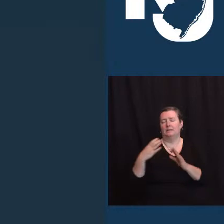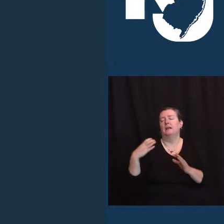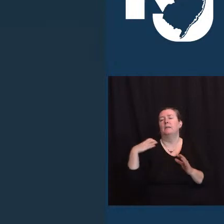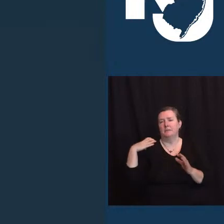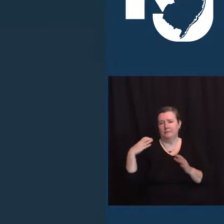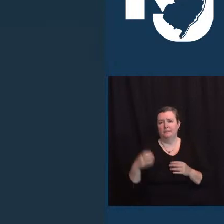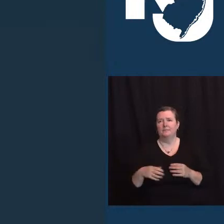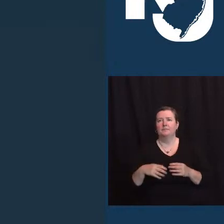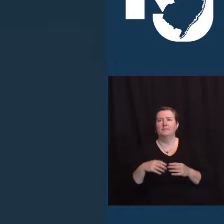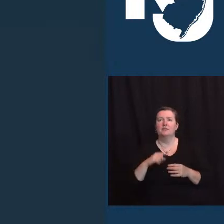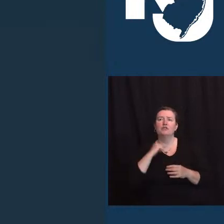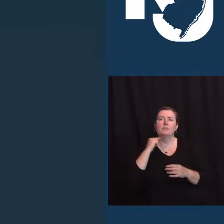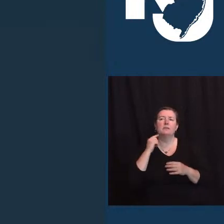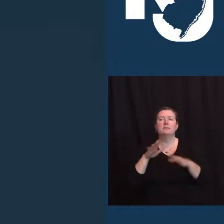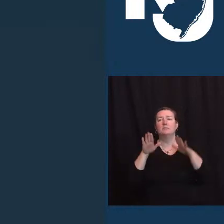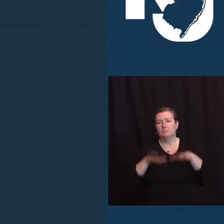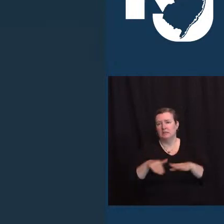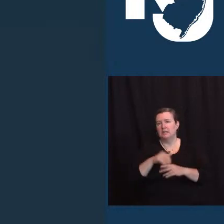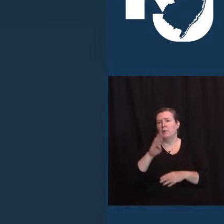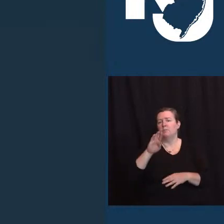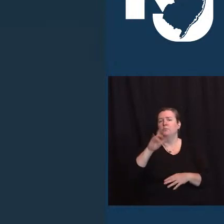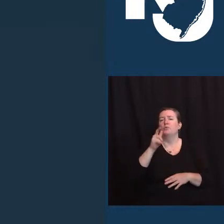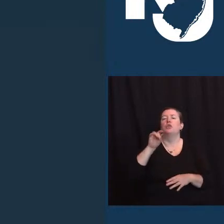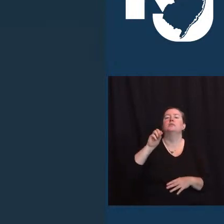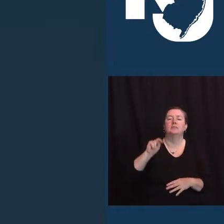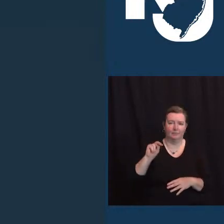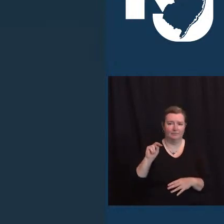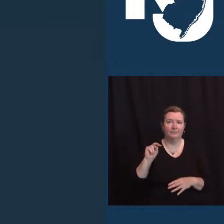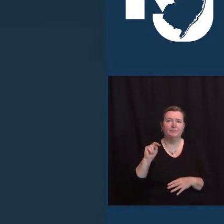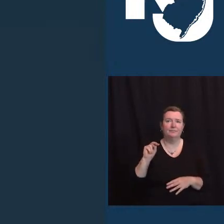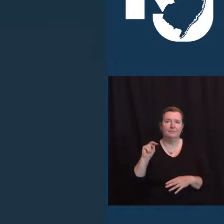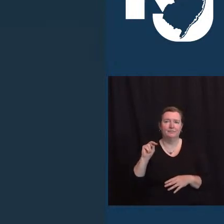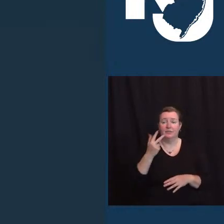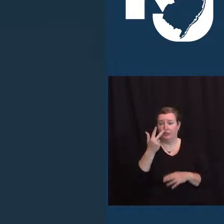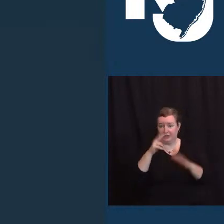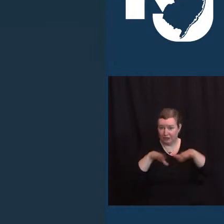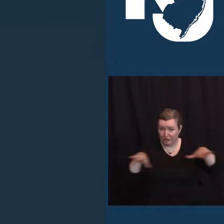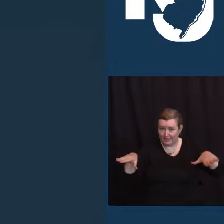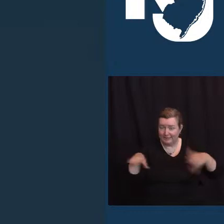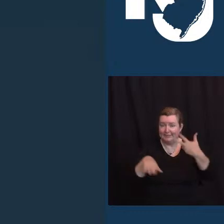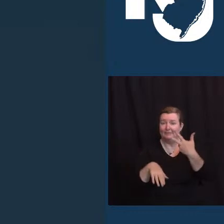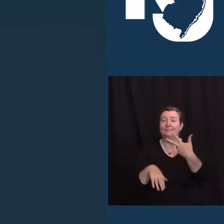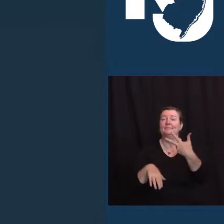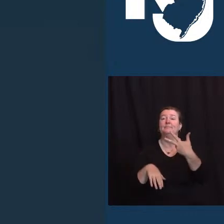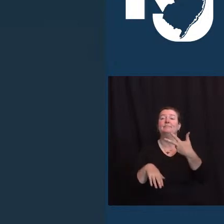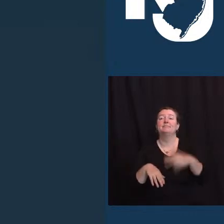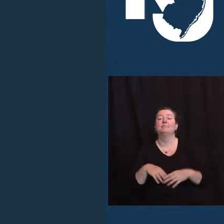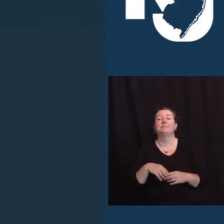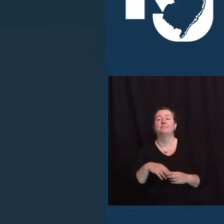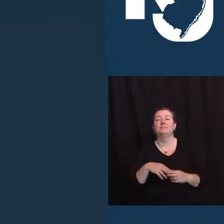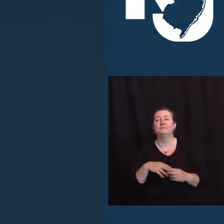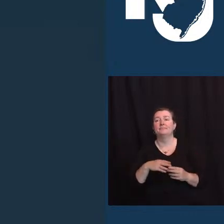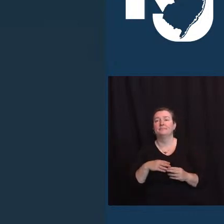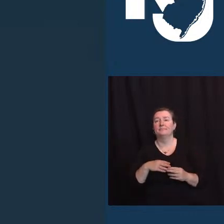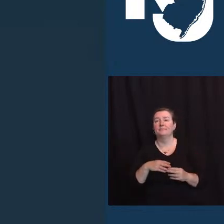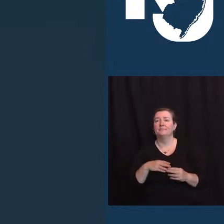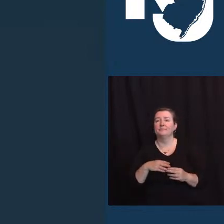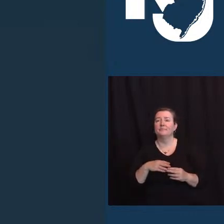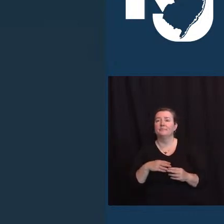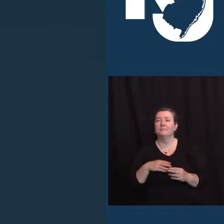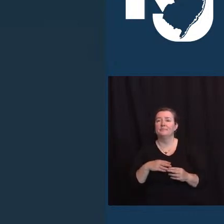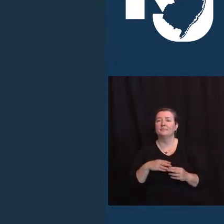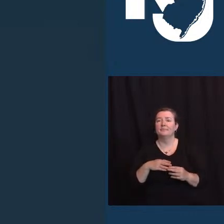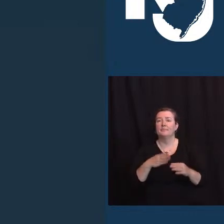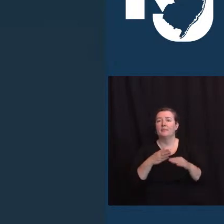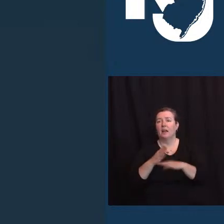Rose and their children Kenneth, Elizabeth, and Russell, following his honorable discharge after 13 years of active